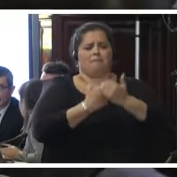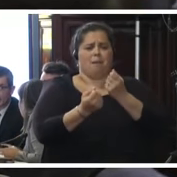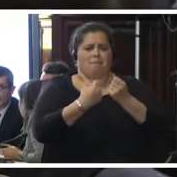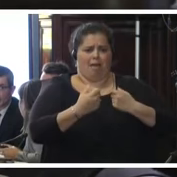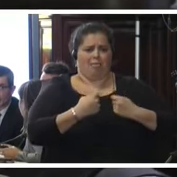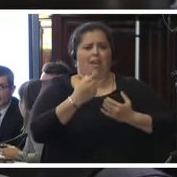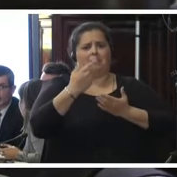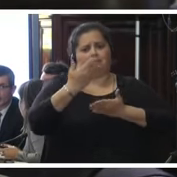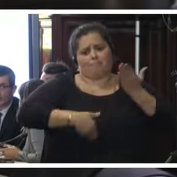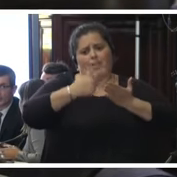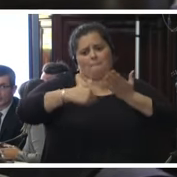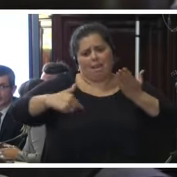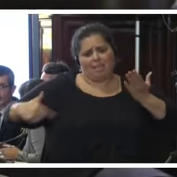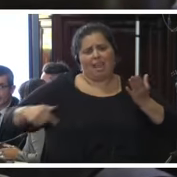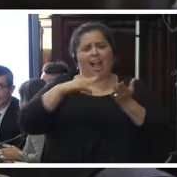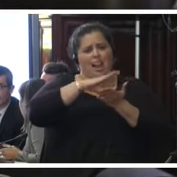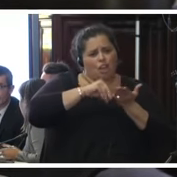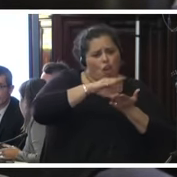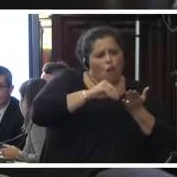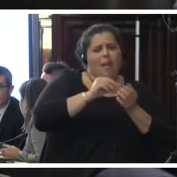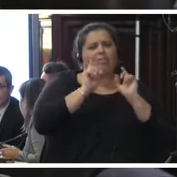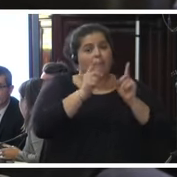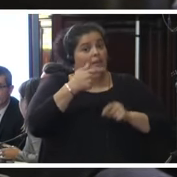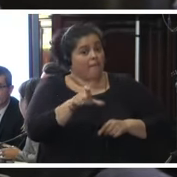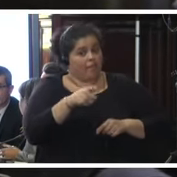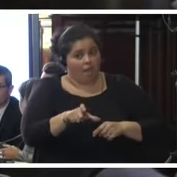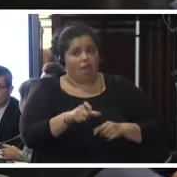copies of more videos if you have, okay?